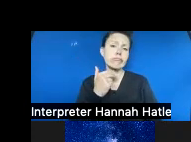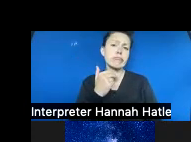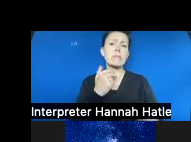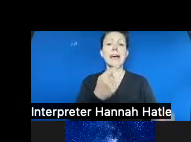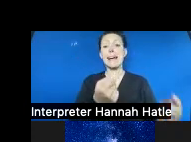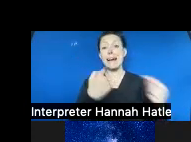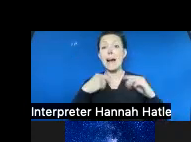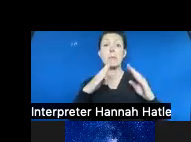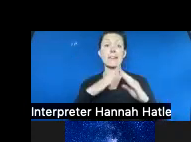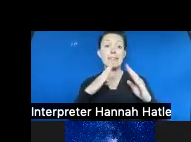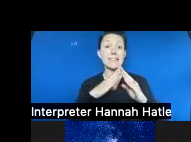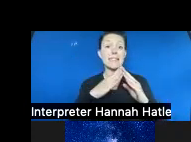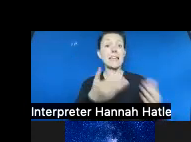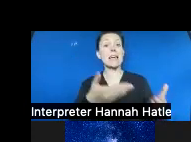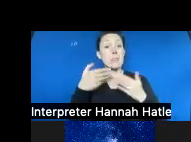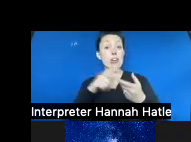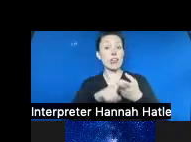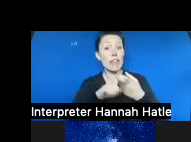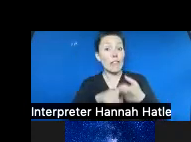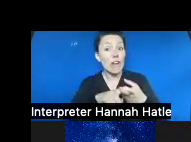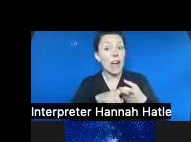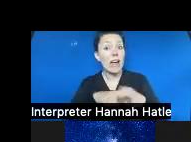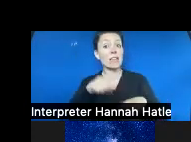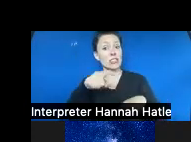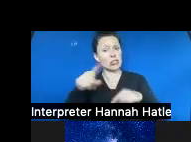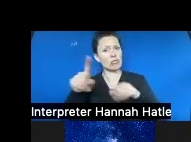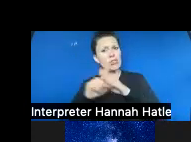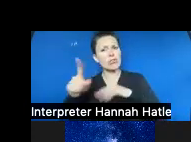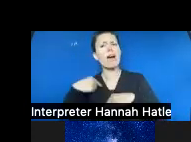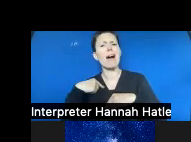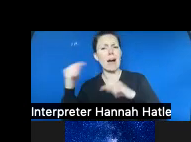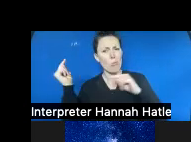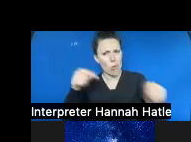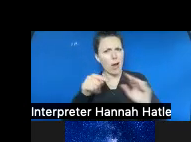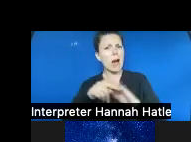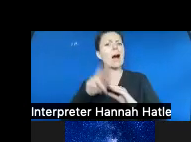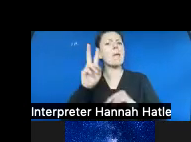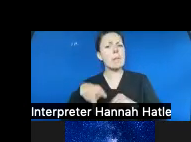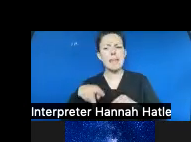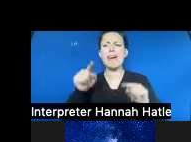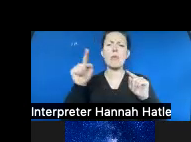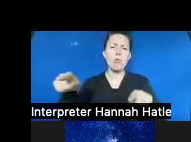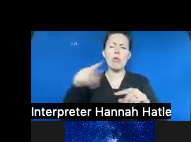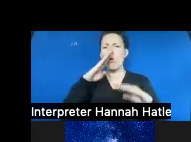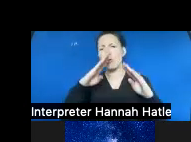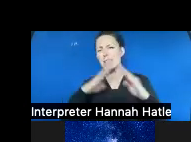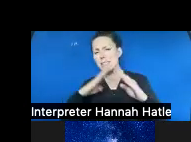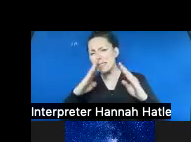friends, and y'all should run away. We'll come pick you up and take you to the city. It'll be fun, he